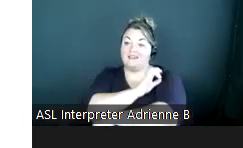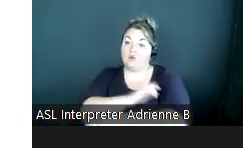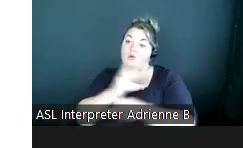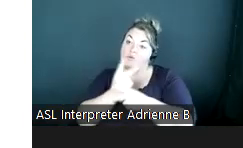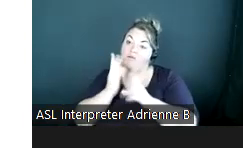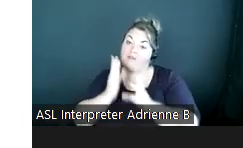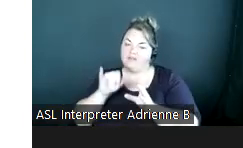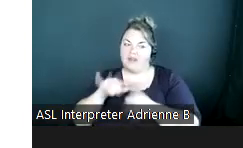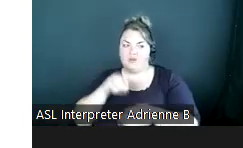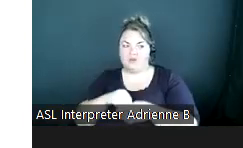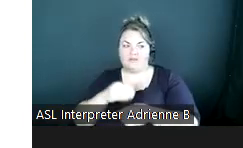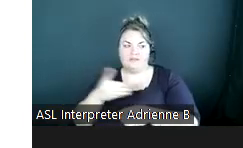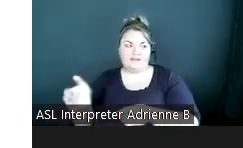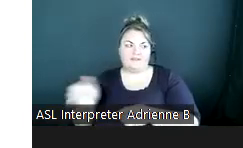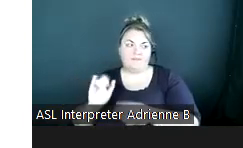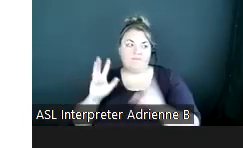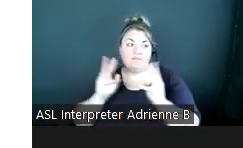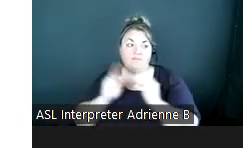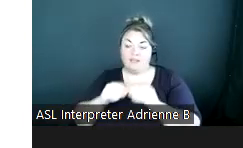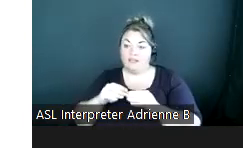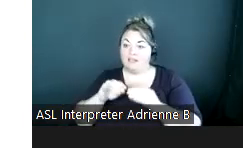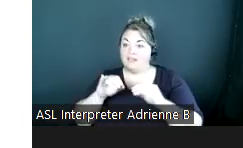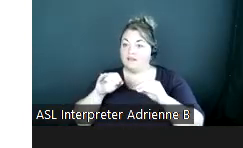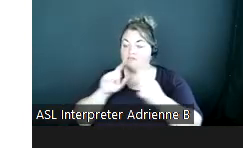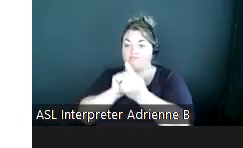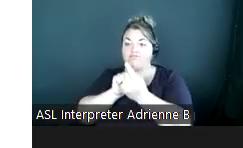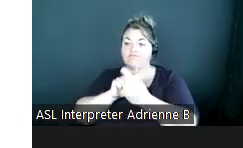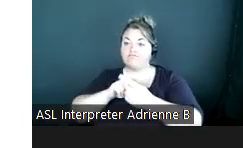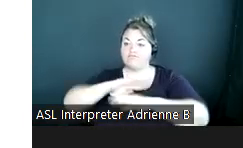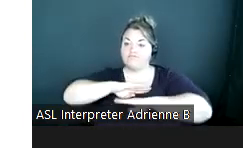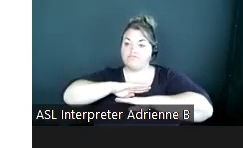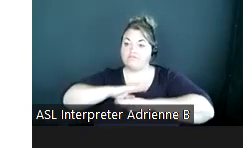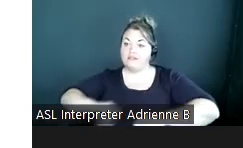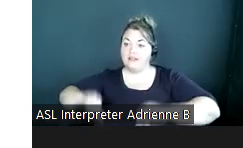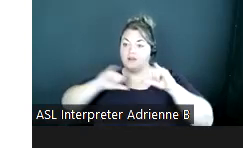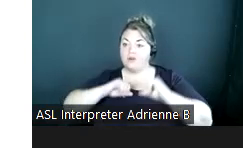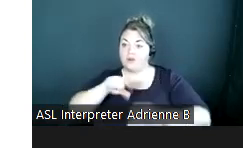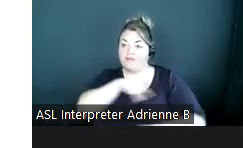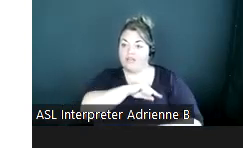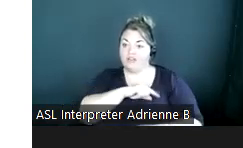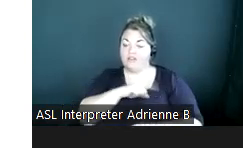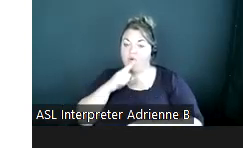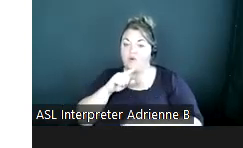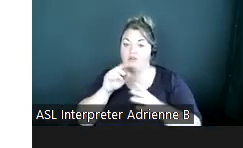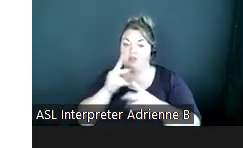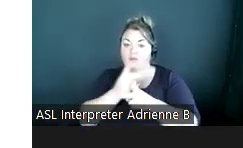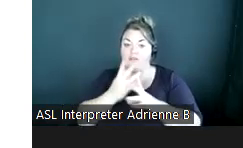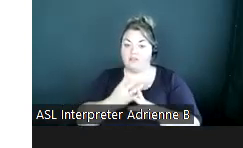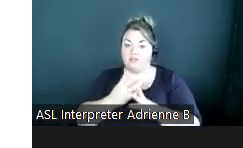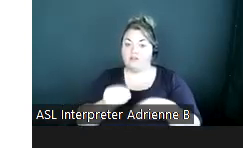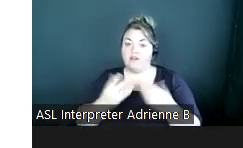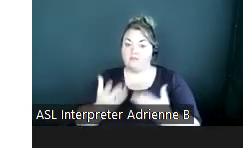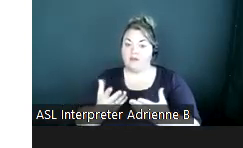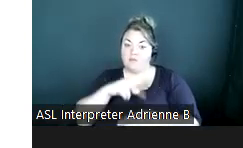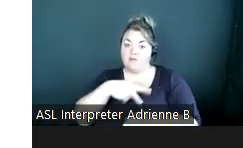this includes things like meeting standard qualifications for a clinical supervisor defined by their professional practice board, and